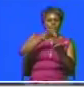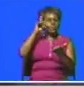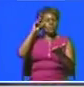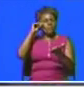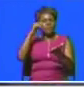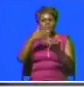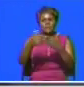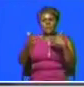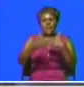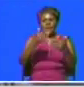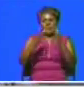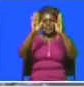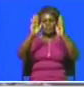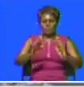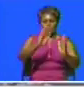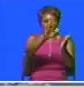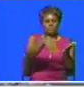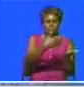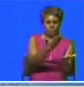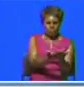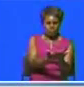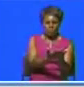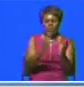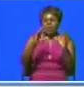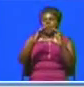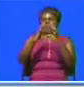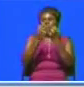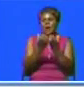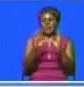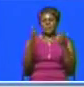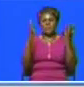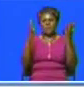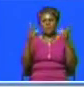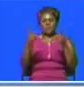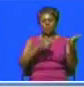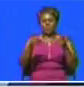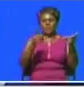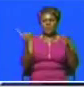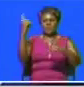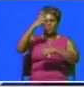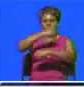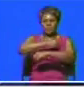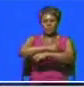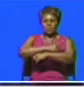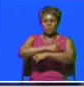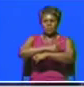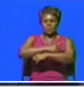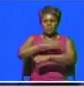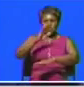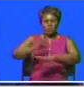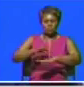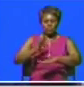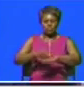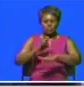Kenya's position as a key travel destination, even as the world over celebrated World Tourism Day. Very, very good,